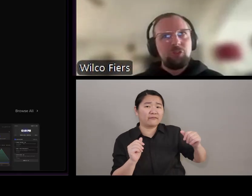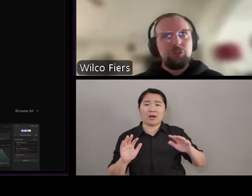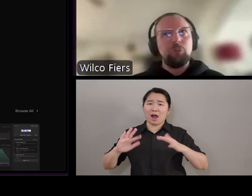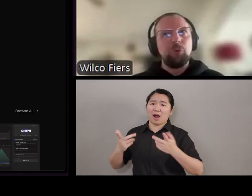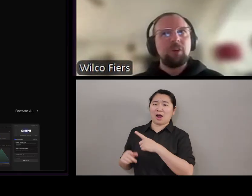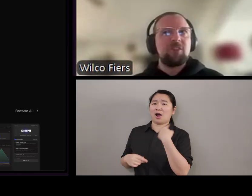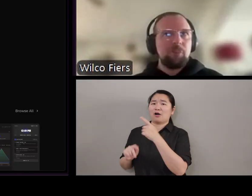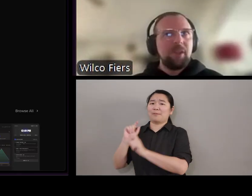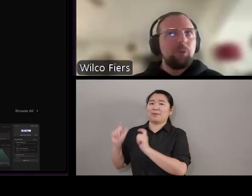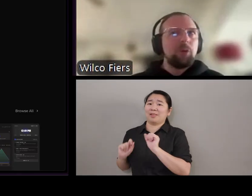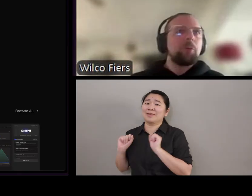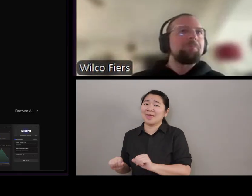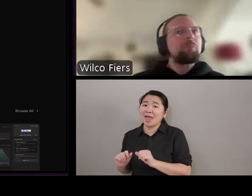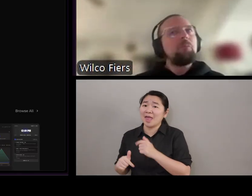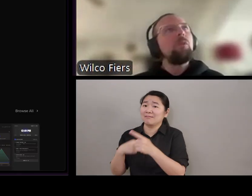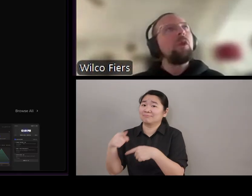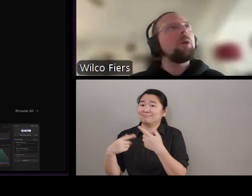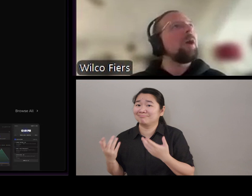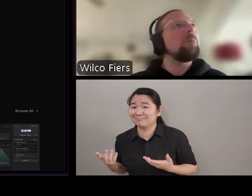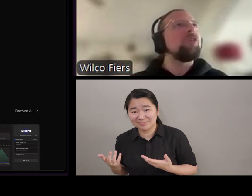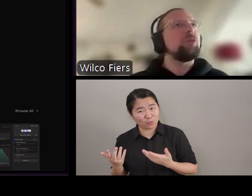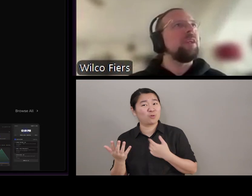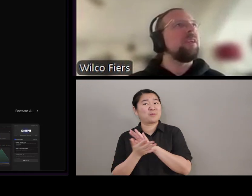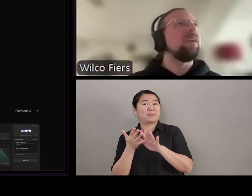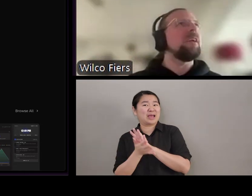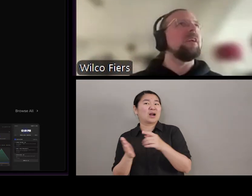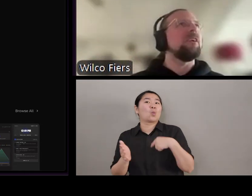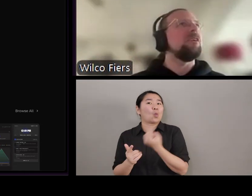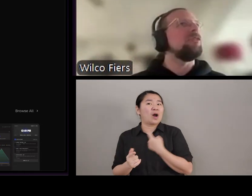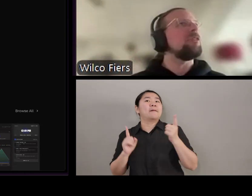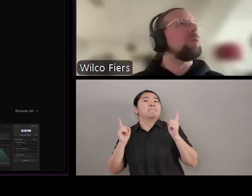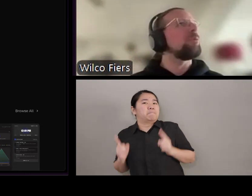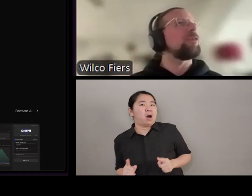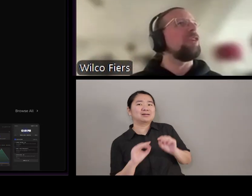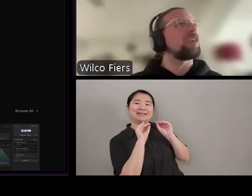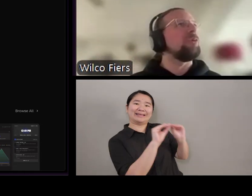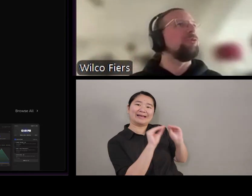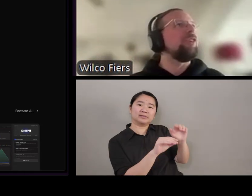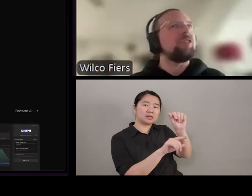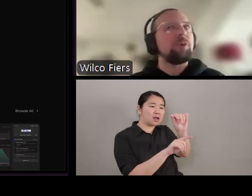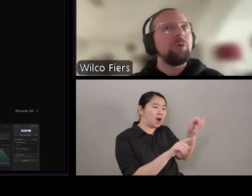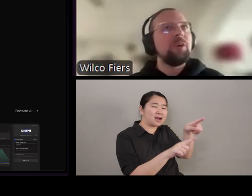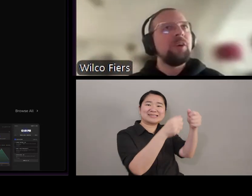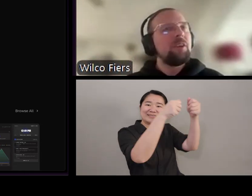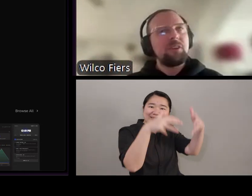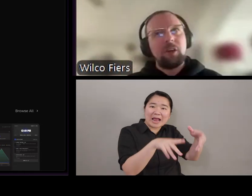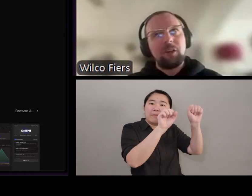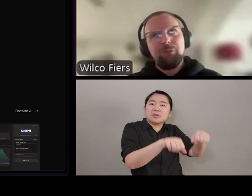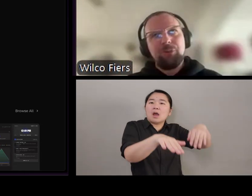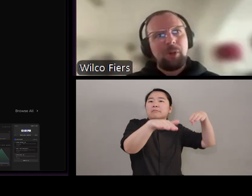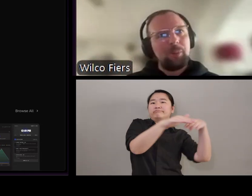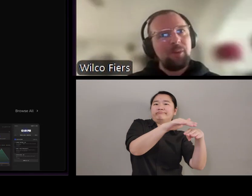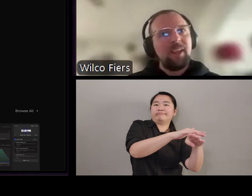systems to do more accessibility work. On my screen is a project called V0 that